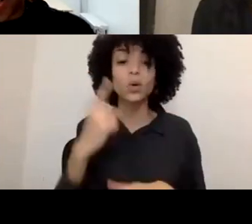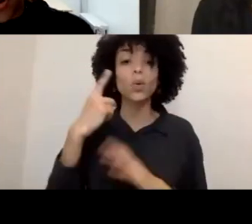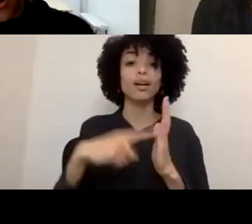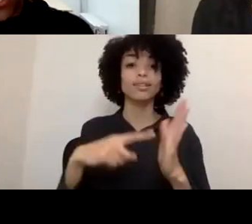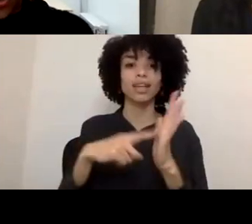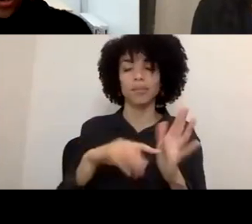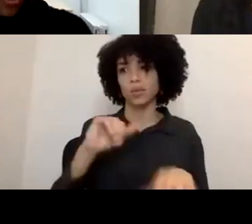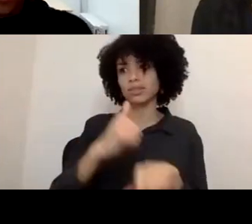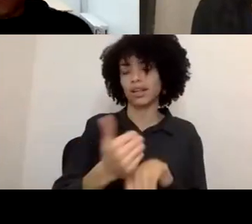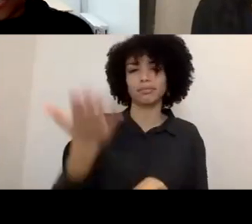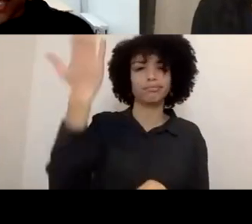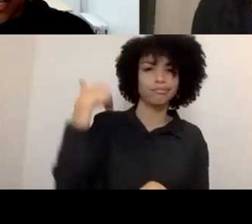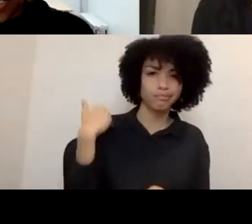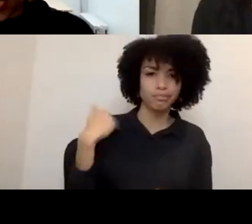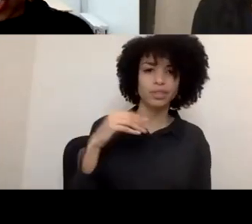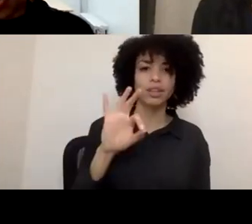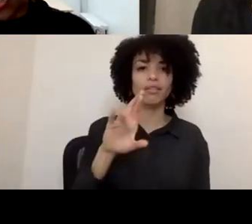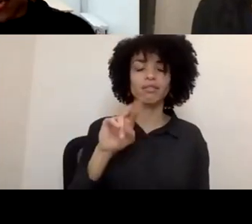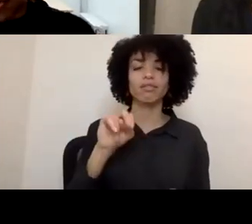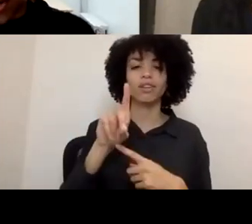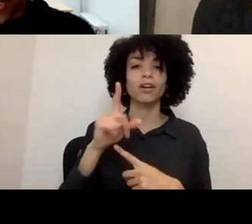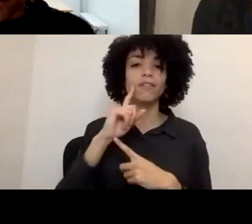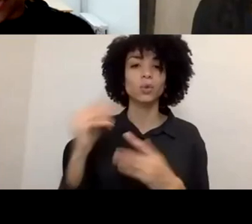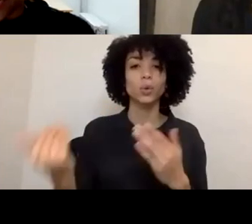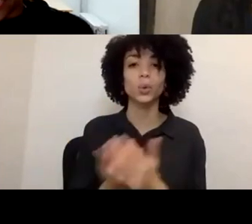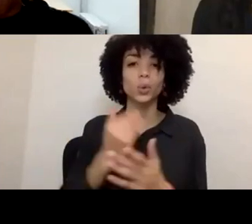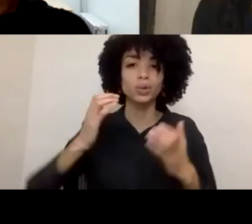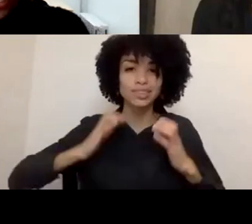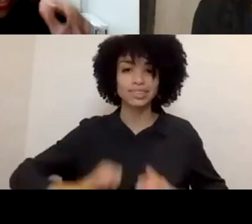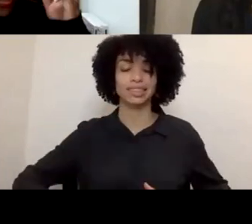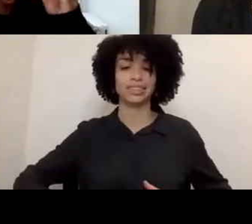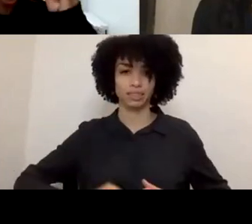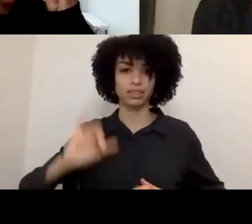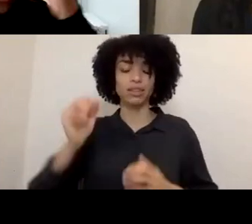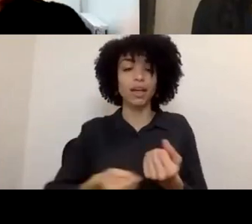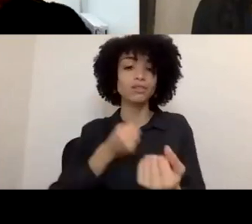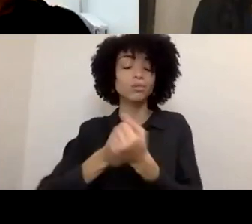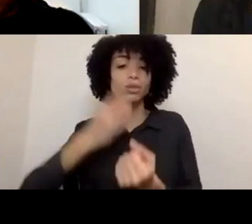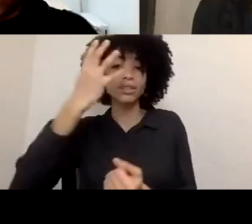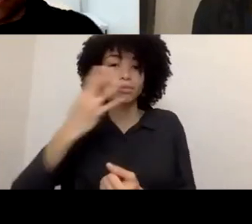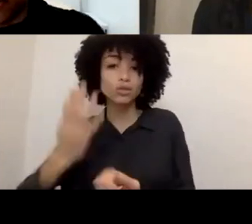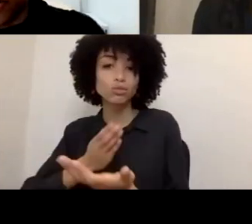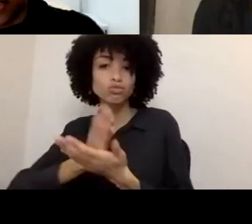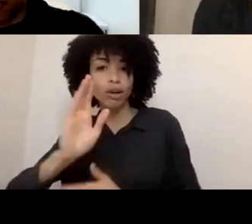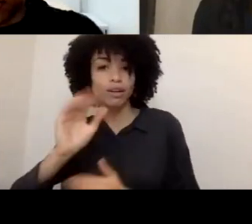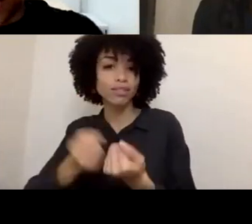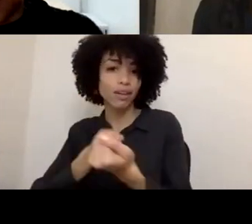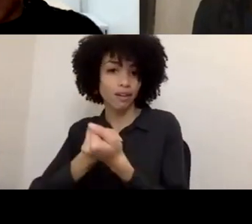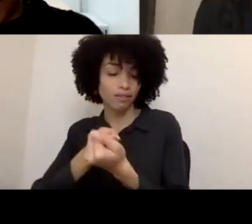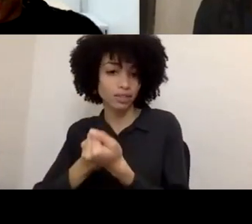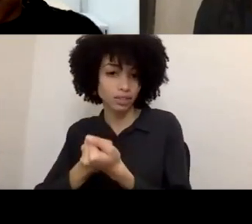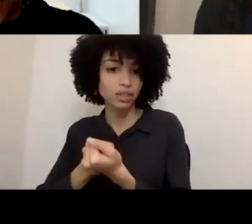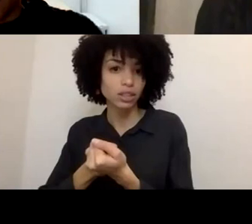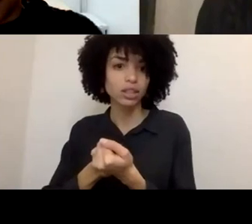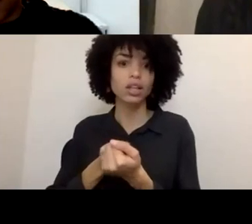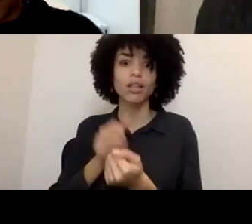decades ago, the Fund for New Citizens, which supports immigrant rights advocacy and does capacity building for immigrant-led groups, that